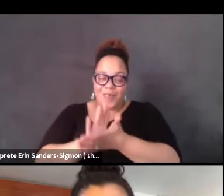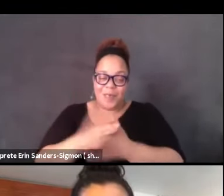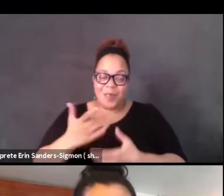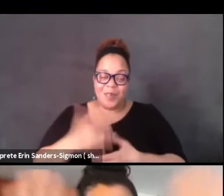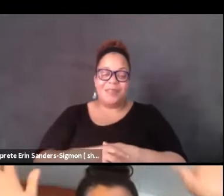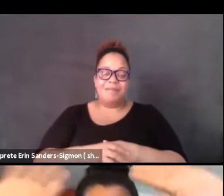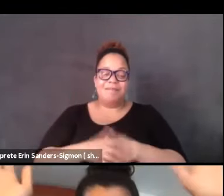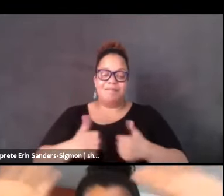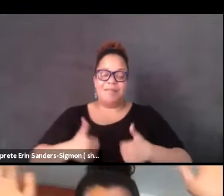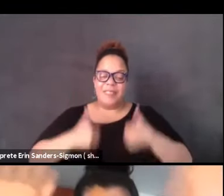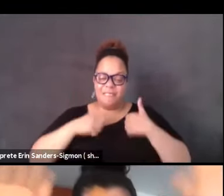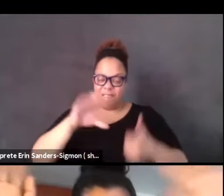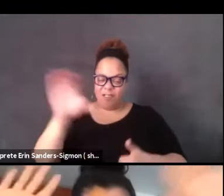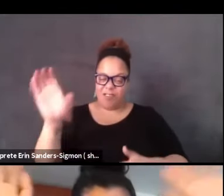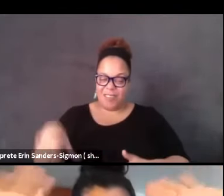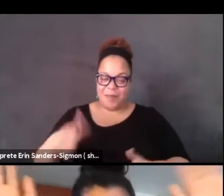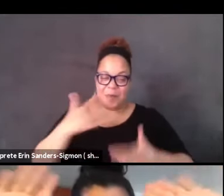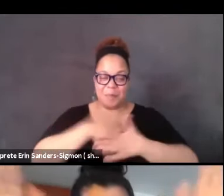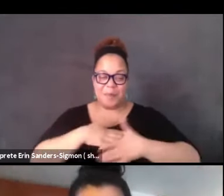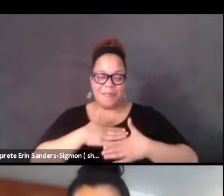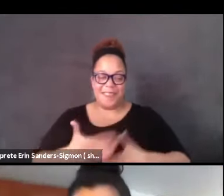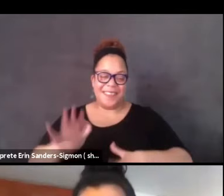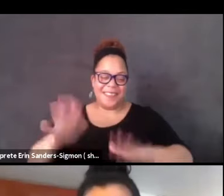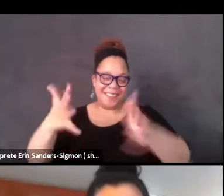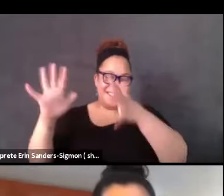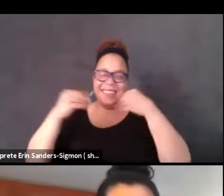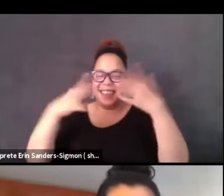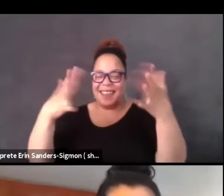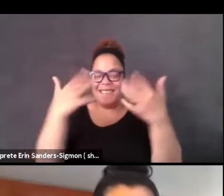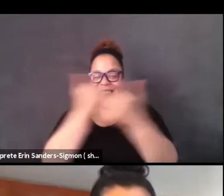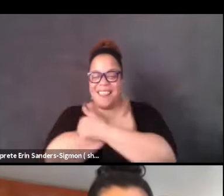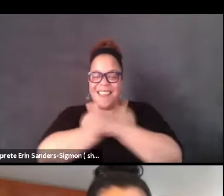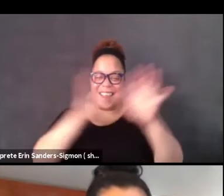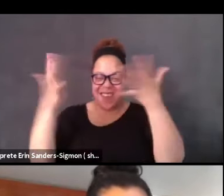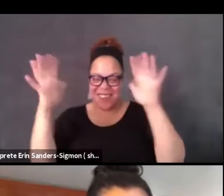show love to the beautiful Maida Del Valle.